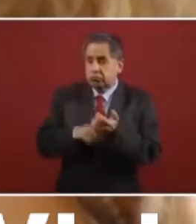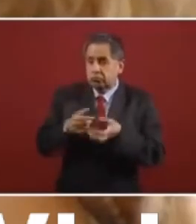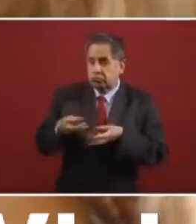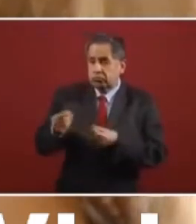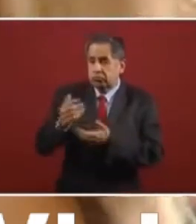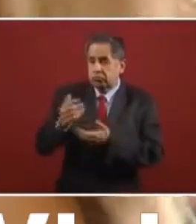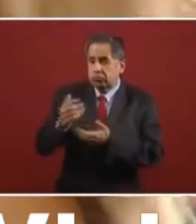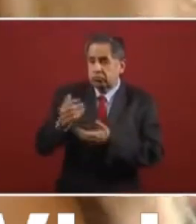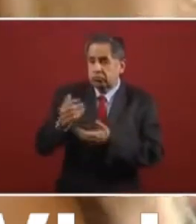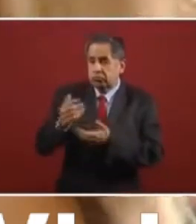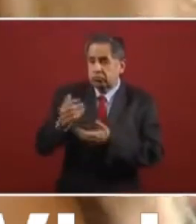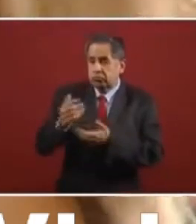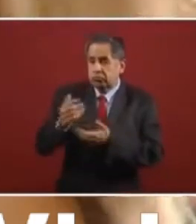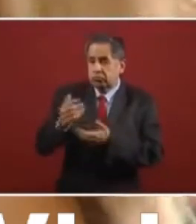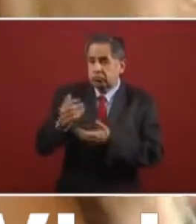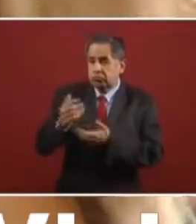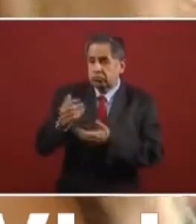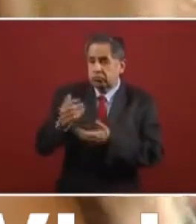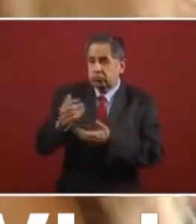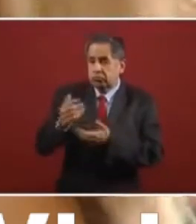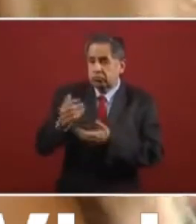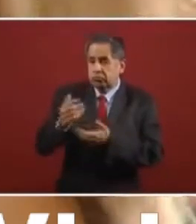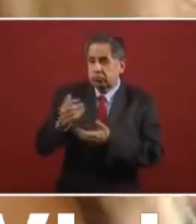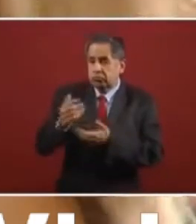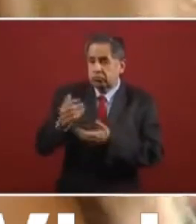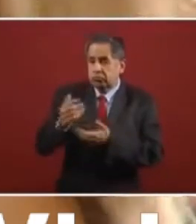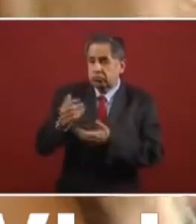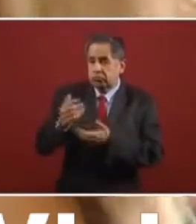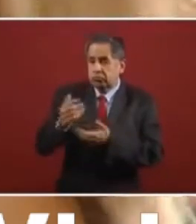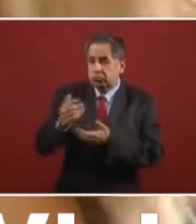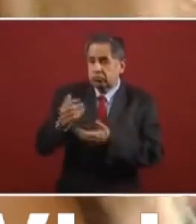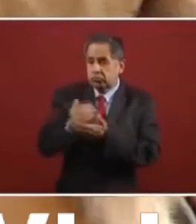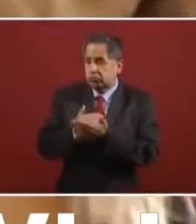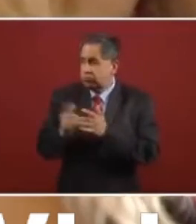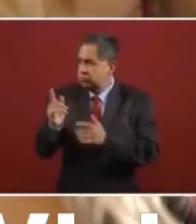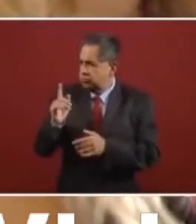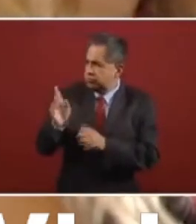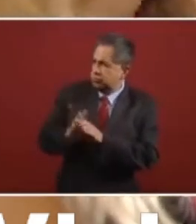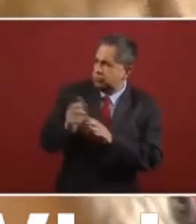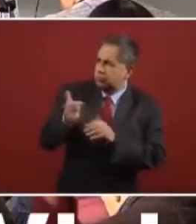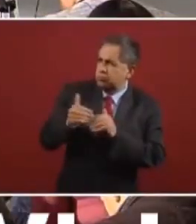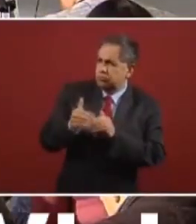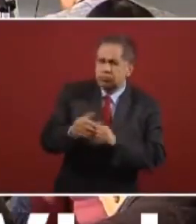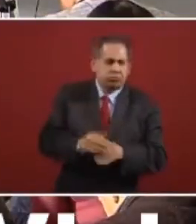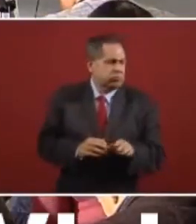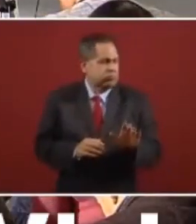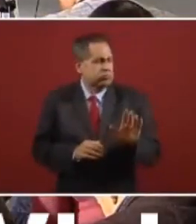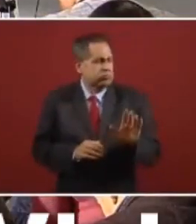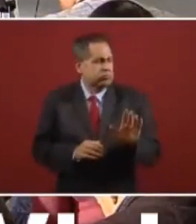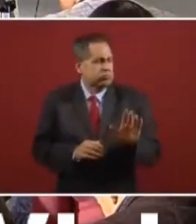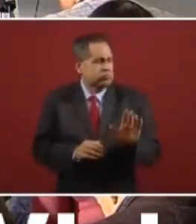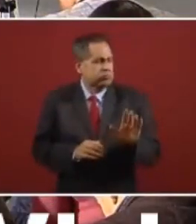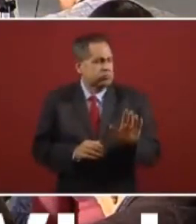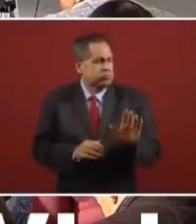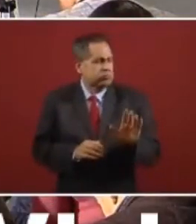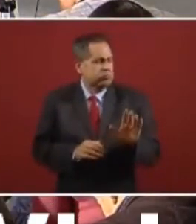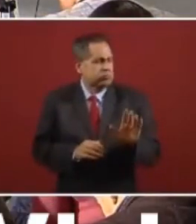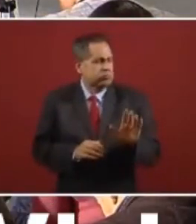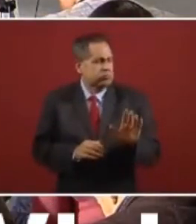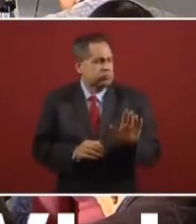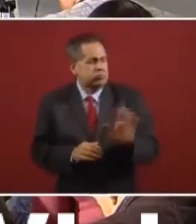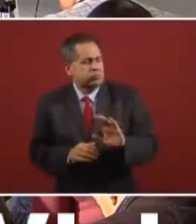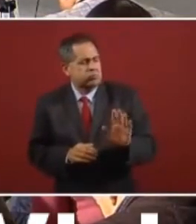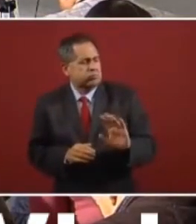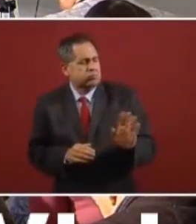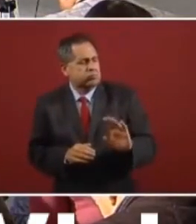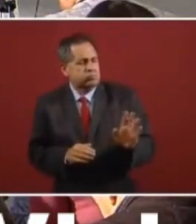o No ha menos a habido. cuánto aumentaría. And he says, no, there hasn't been. No ha habido, es que No, it's